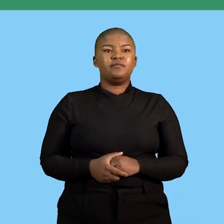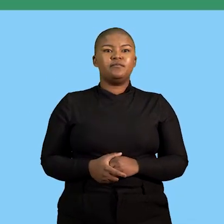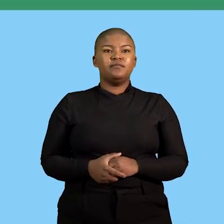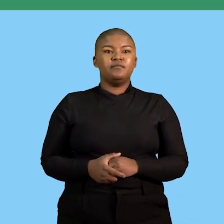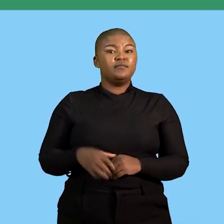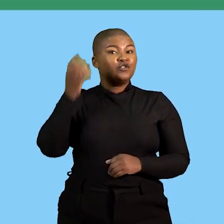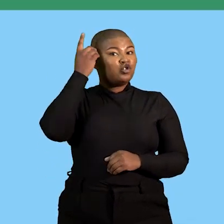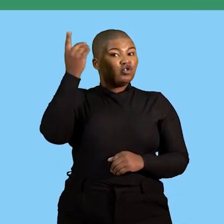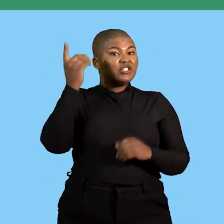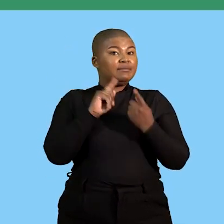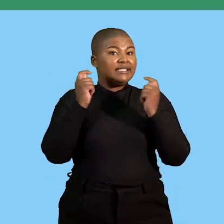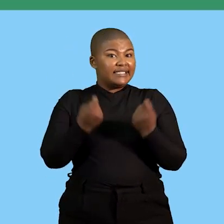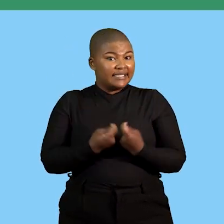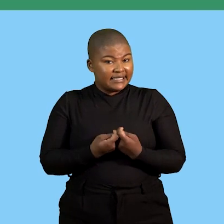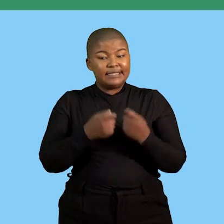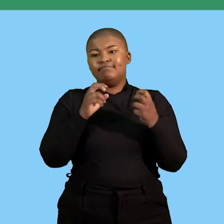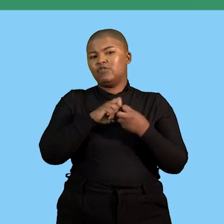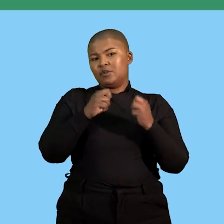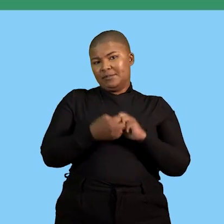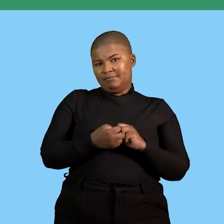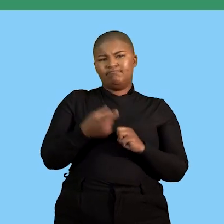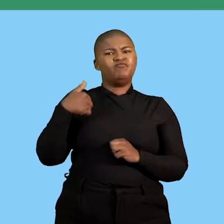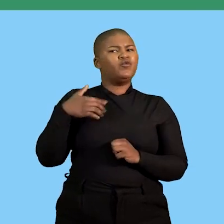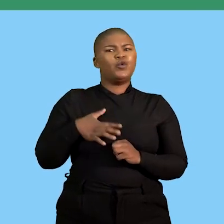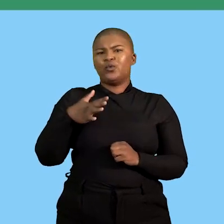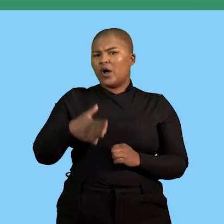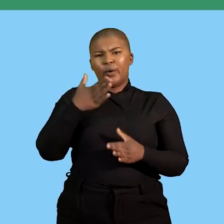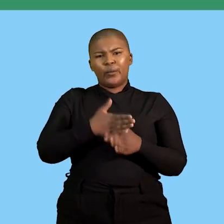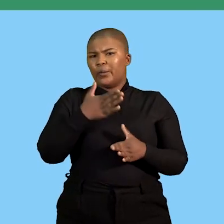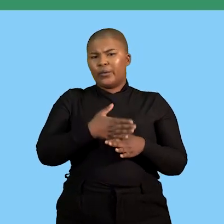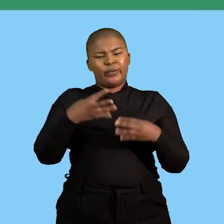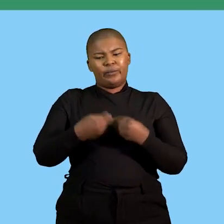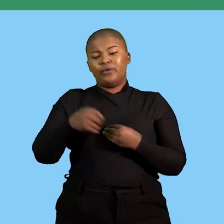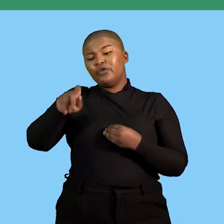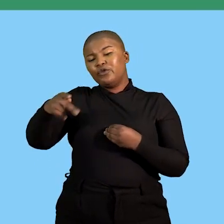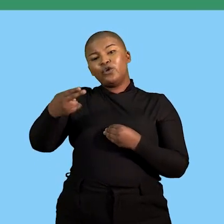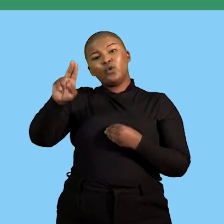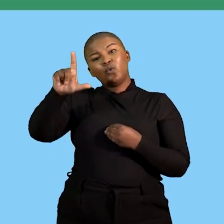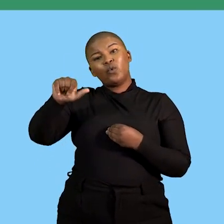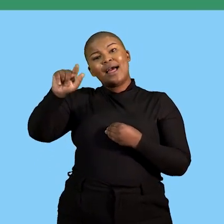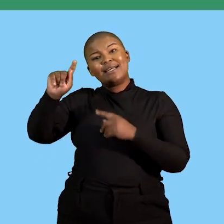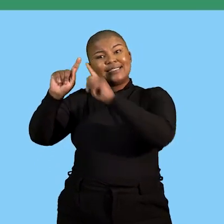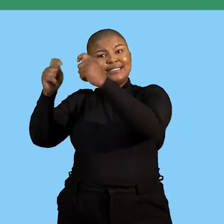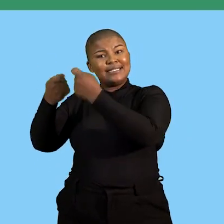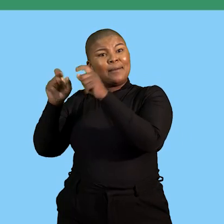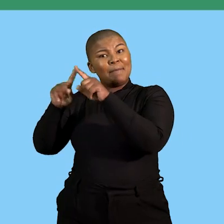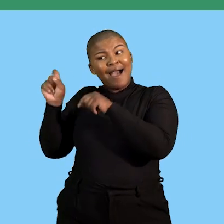the dream team not willing to work with cooler team who always receives